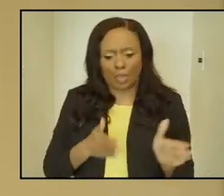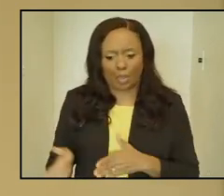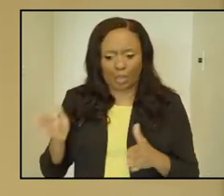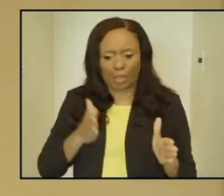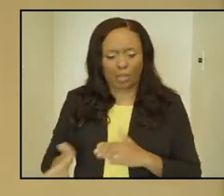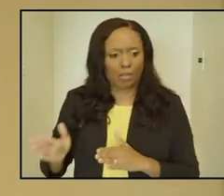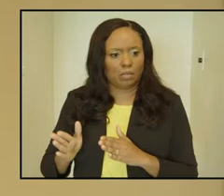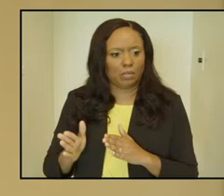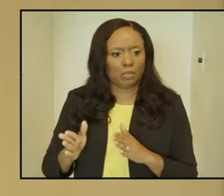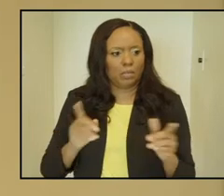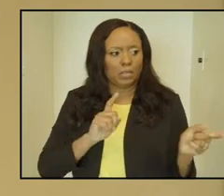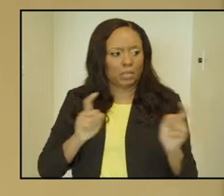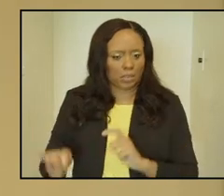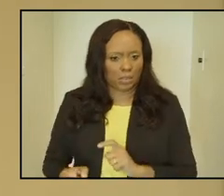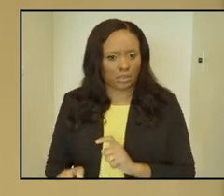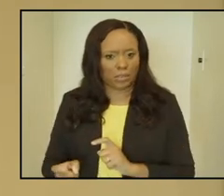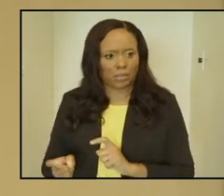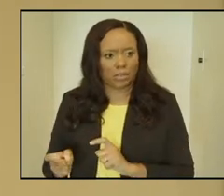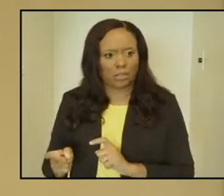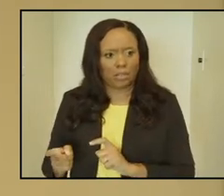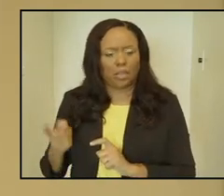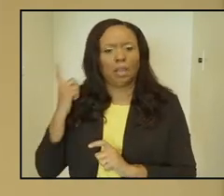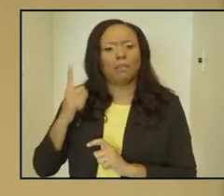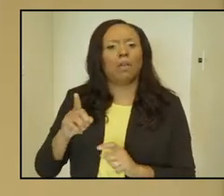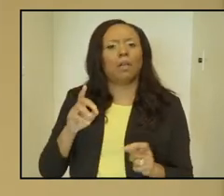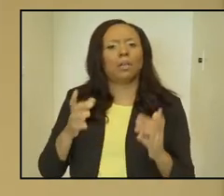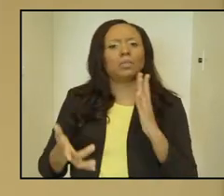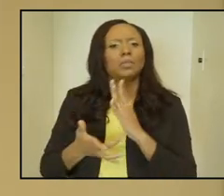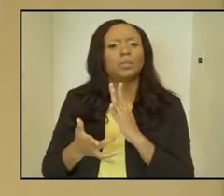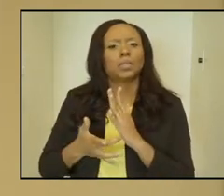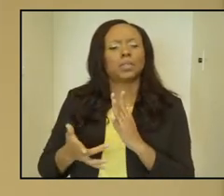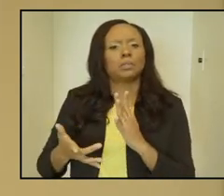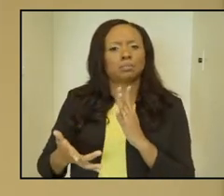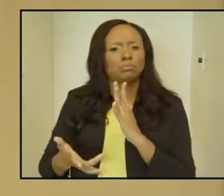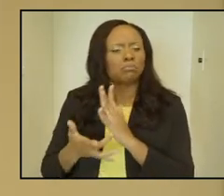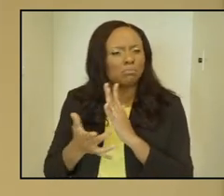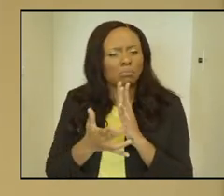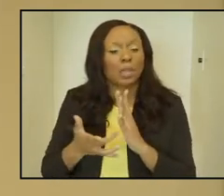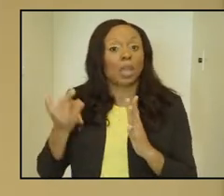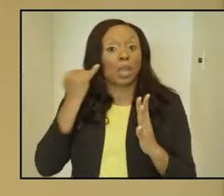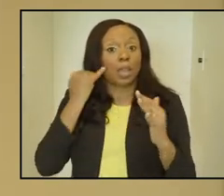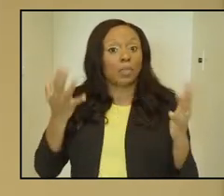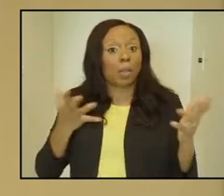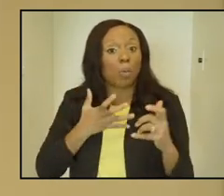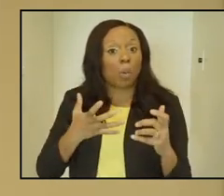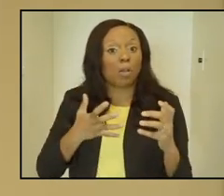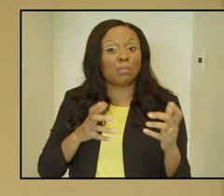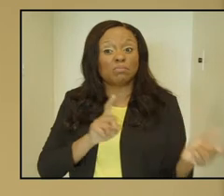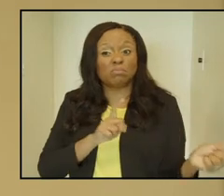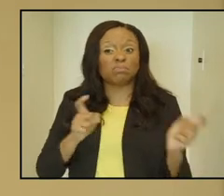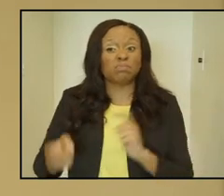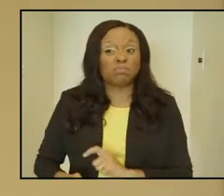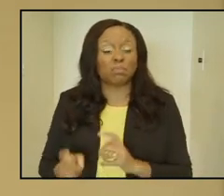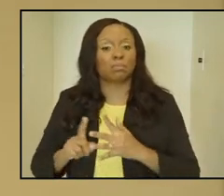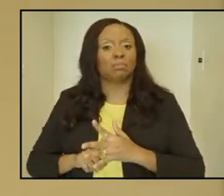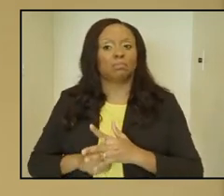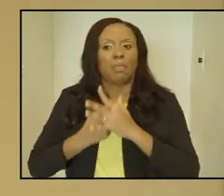the implementation of digital technologies. So the digital transformation formally beginning